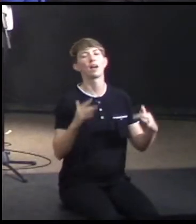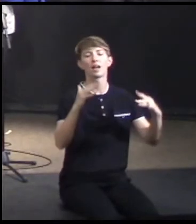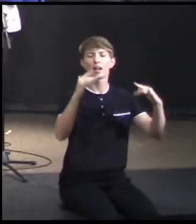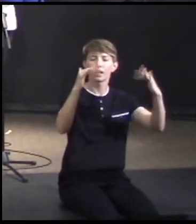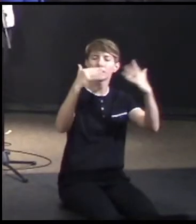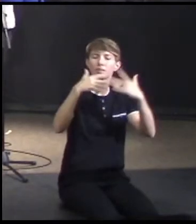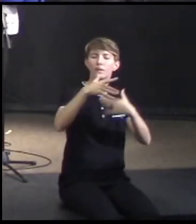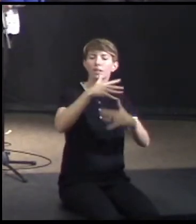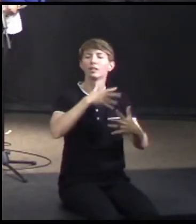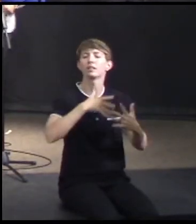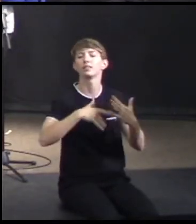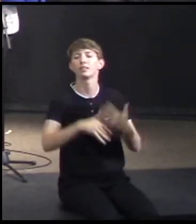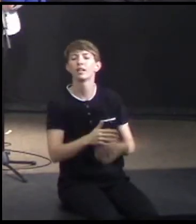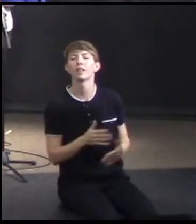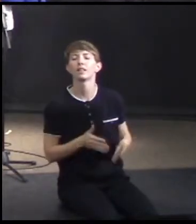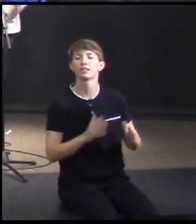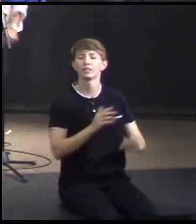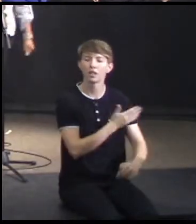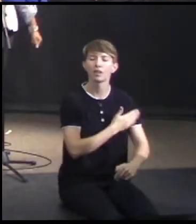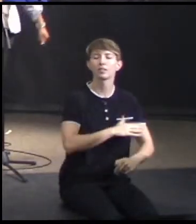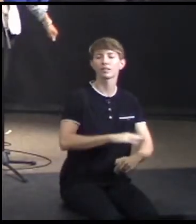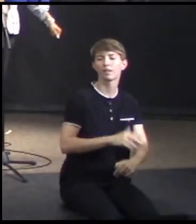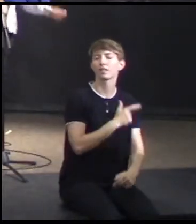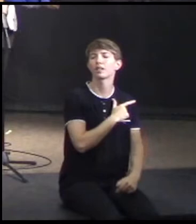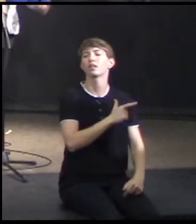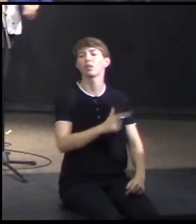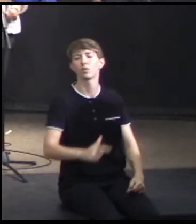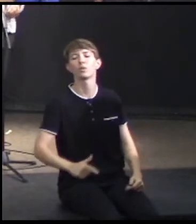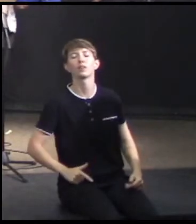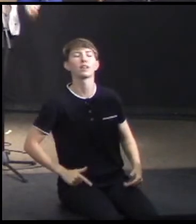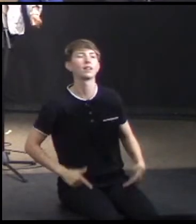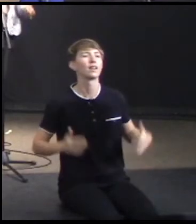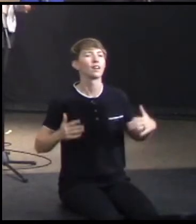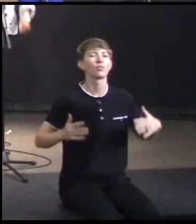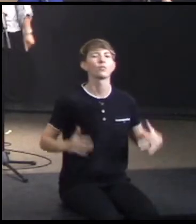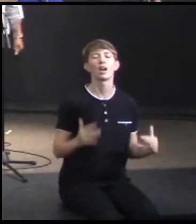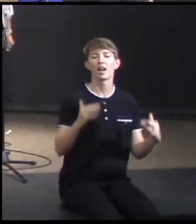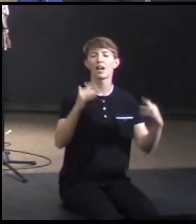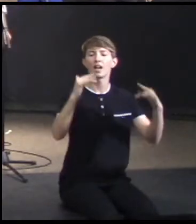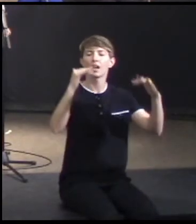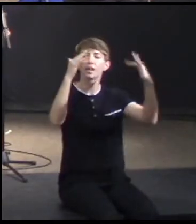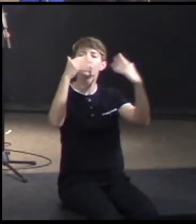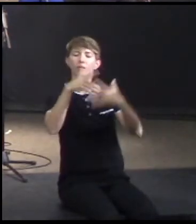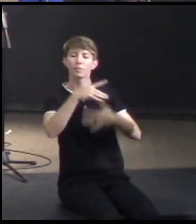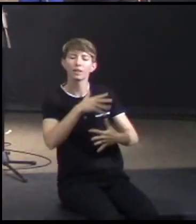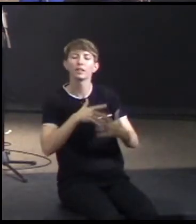rise. Rise among us. Let the songs of the Lord, let it rise.